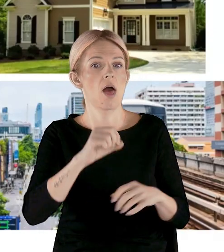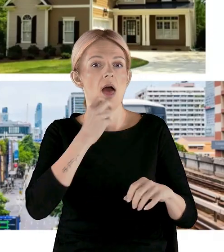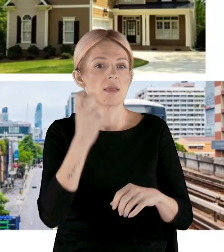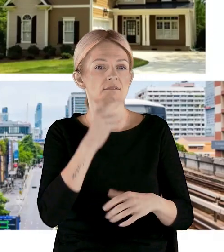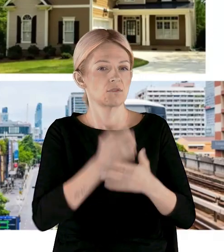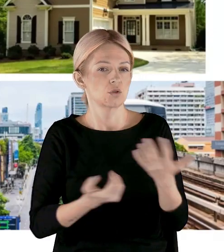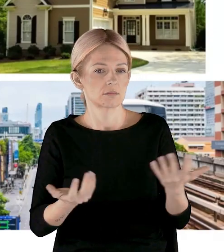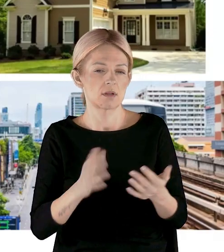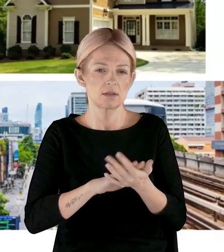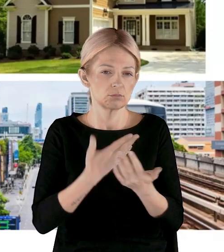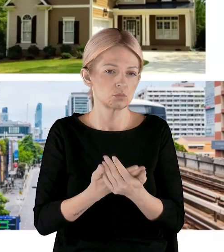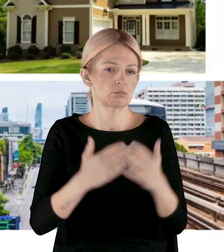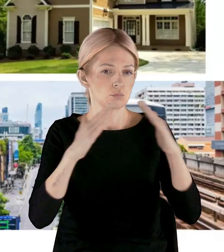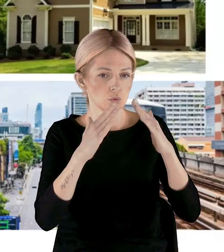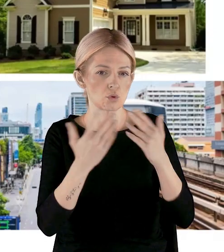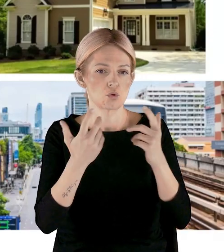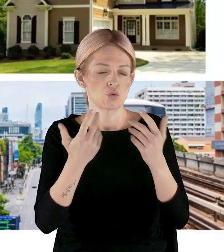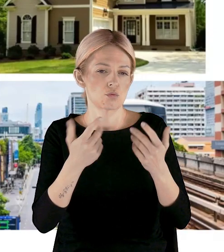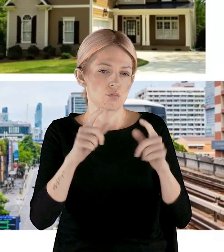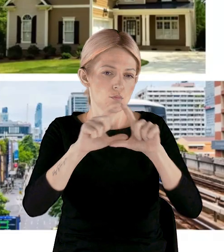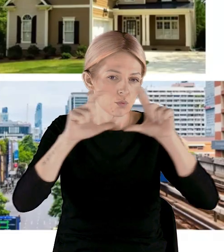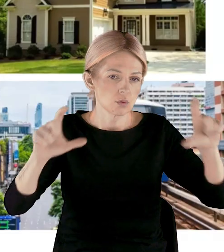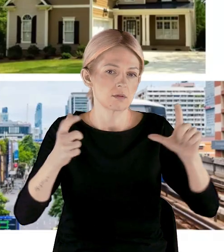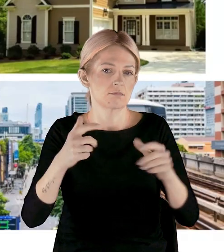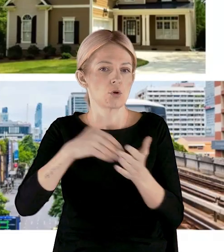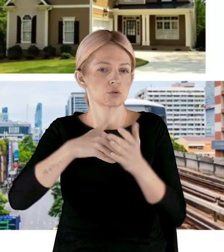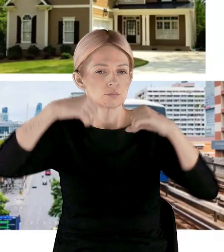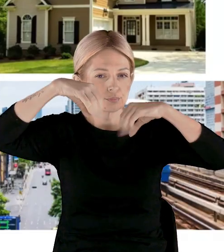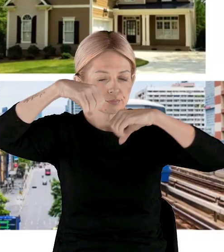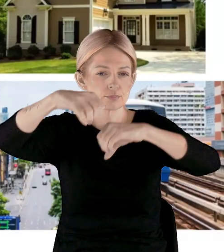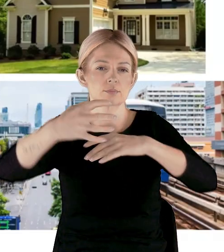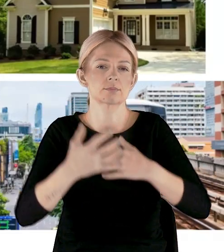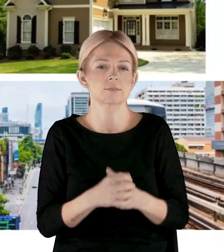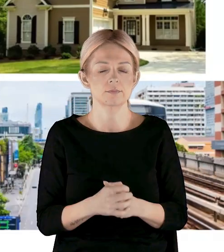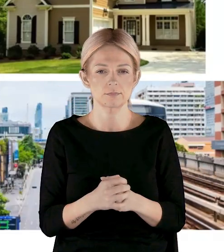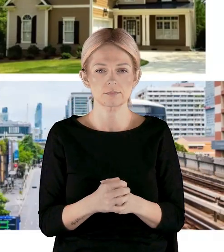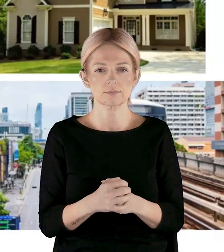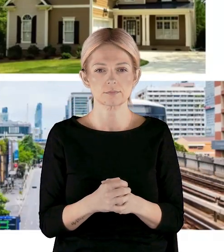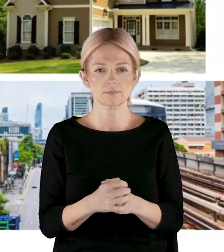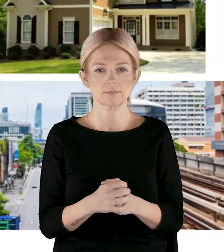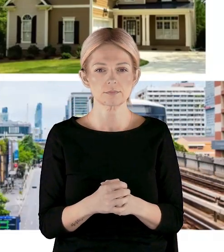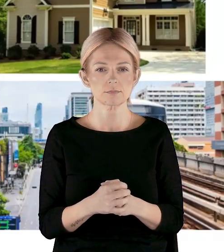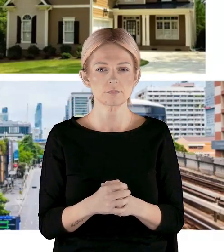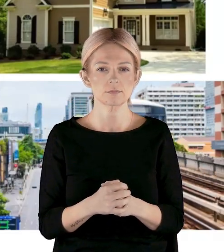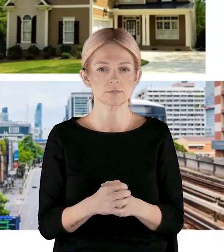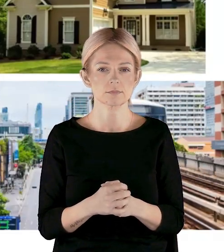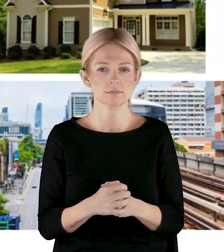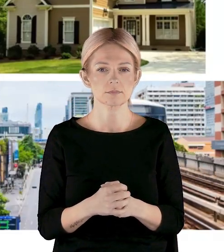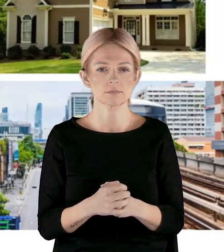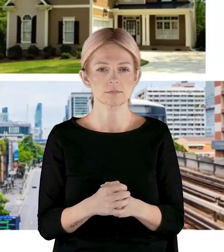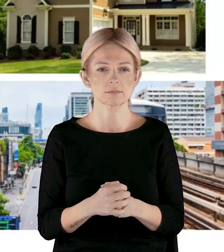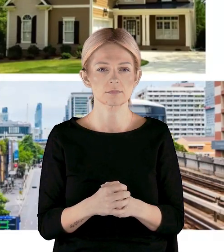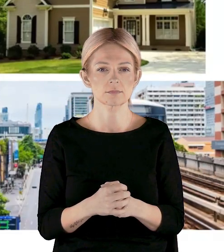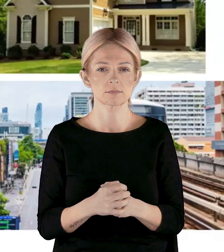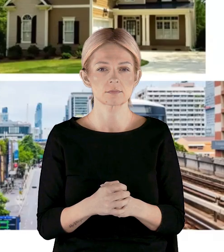These energies allows to run machinery and to allow production. Then we can use them